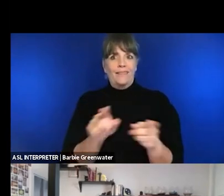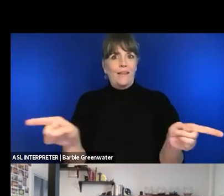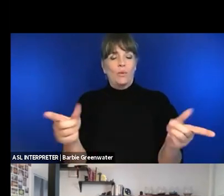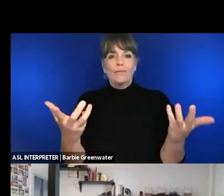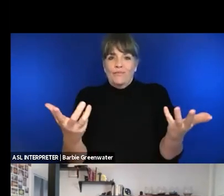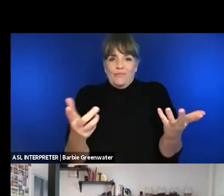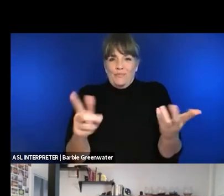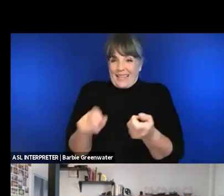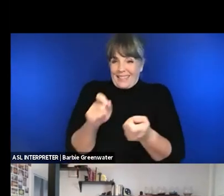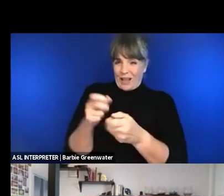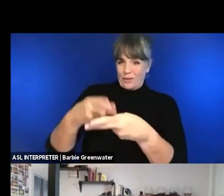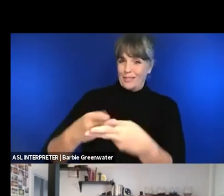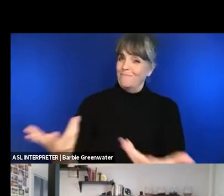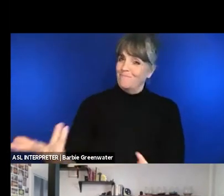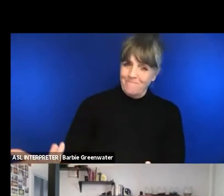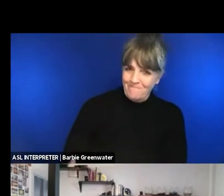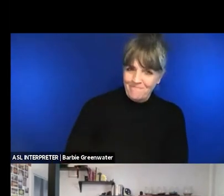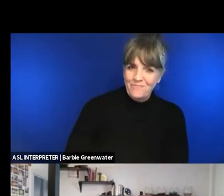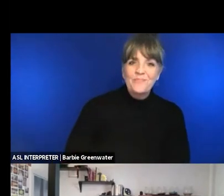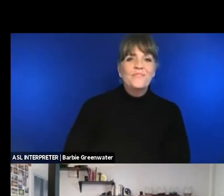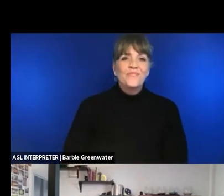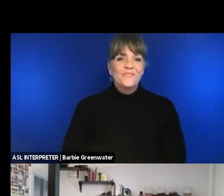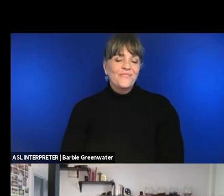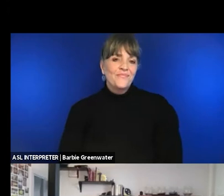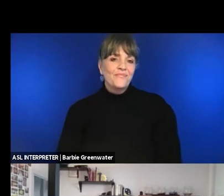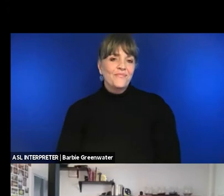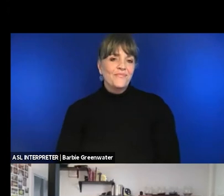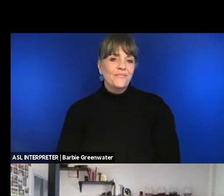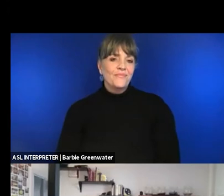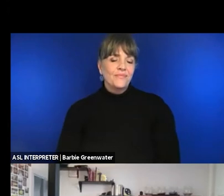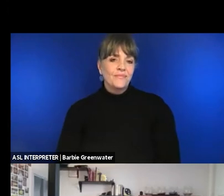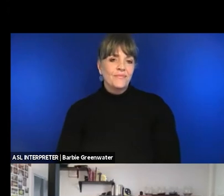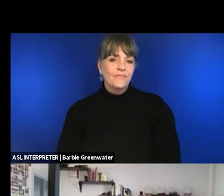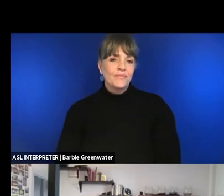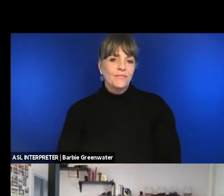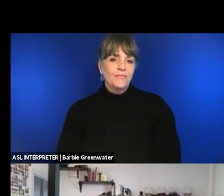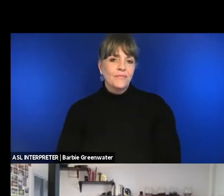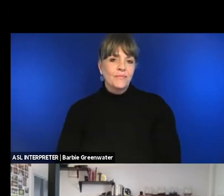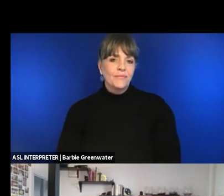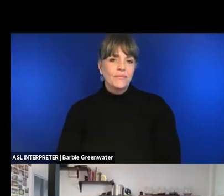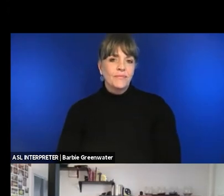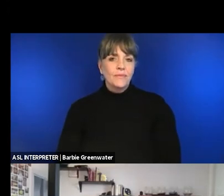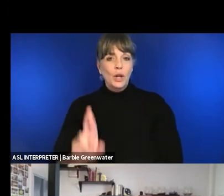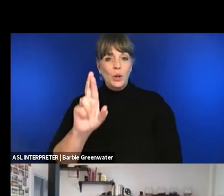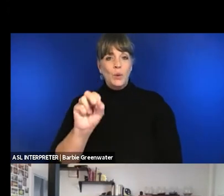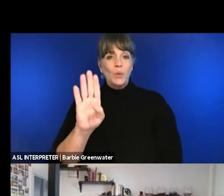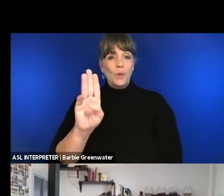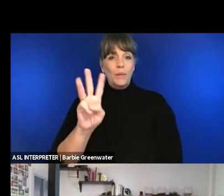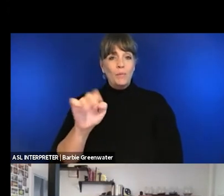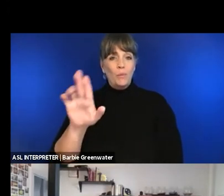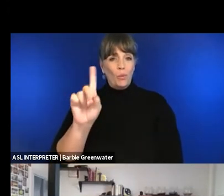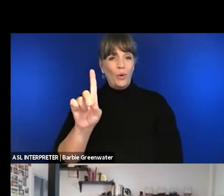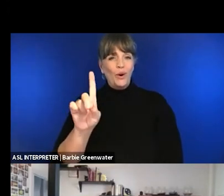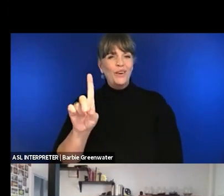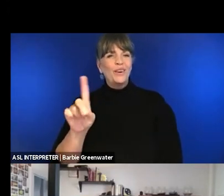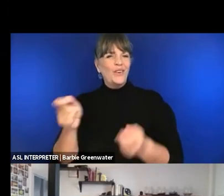just don't know exactly what it is. All right. Well, we have Rob Ward on who does our social media. So let's start with